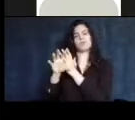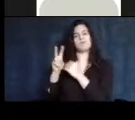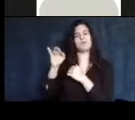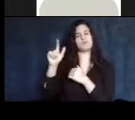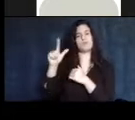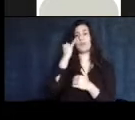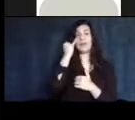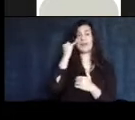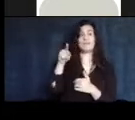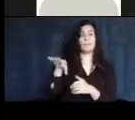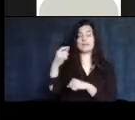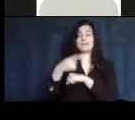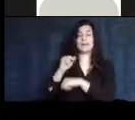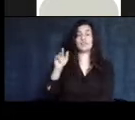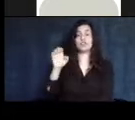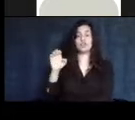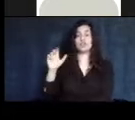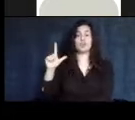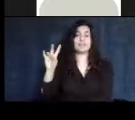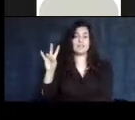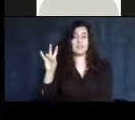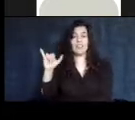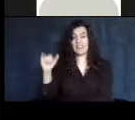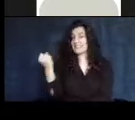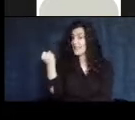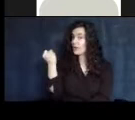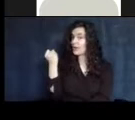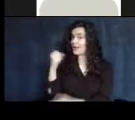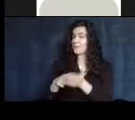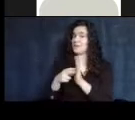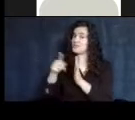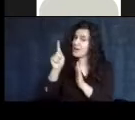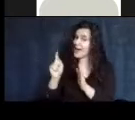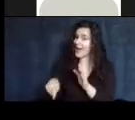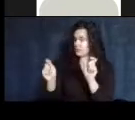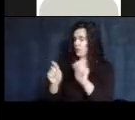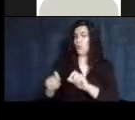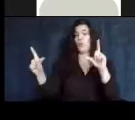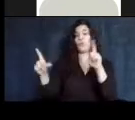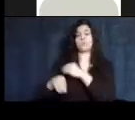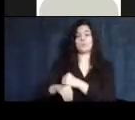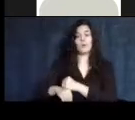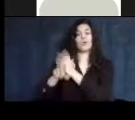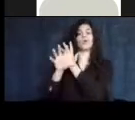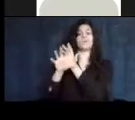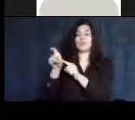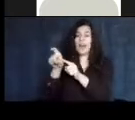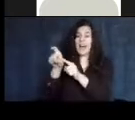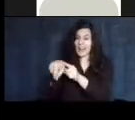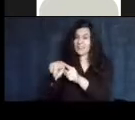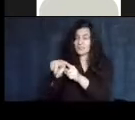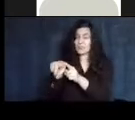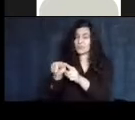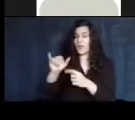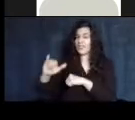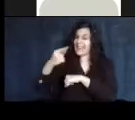June 27th, which is a Saturday, you will have to log in to a virtual orientation on that day. So